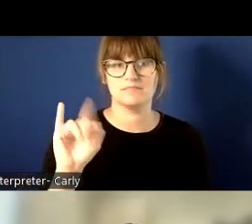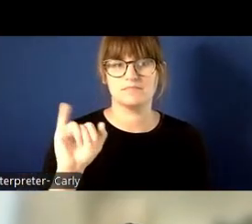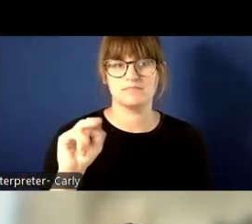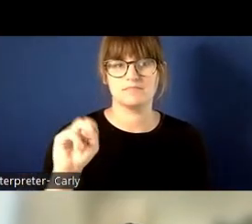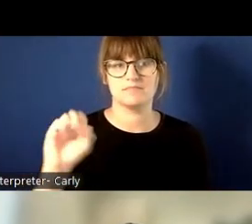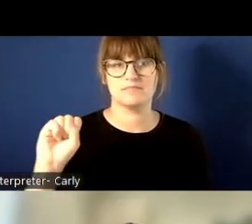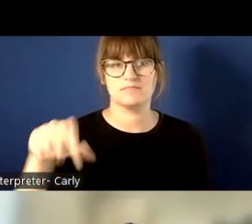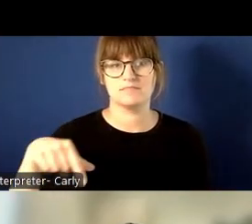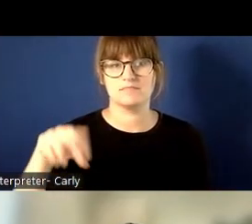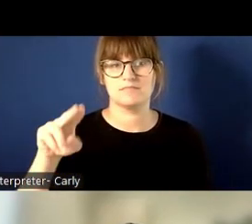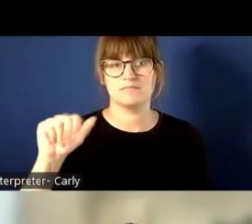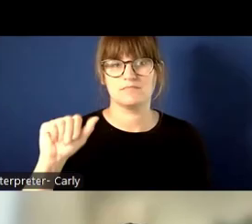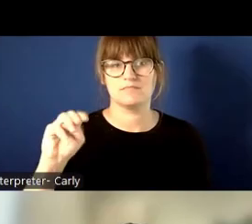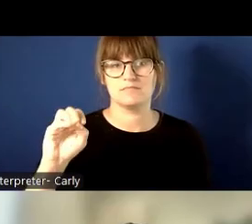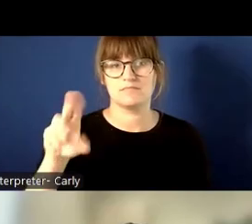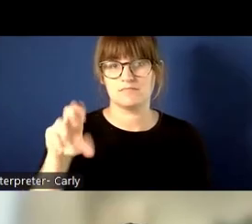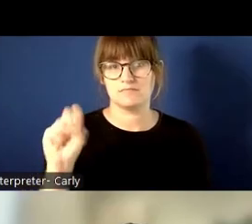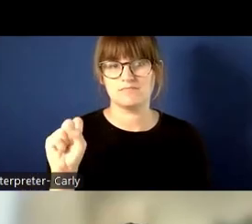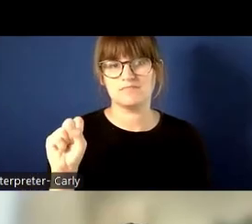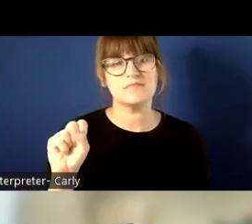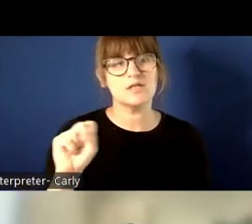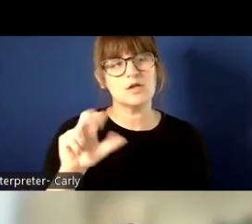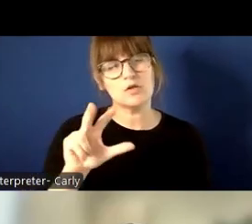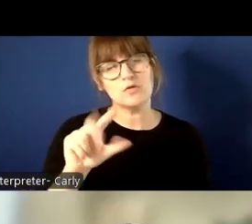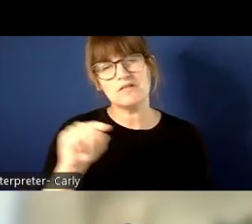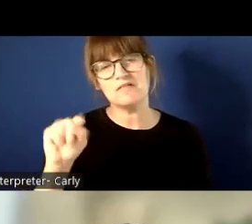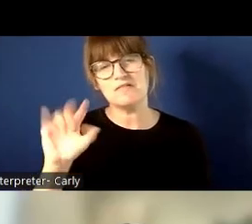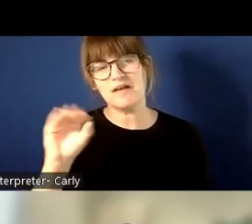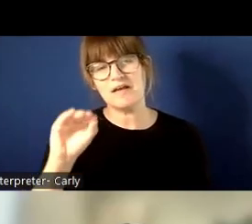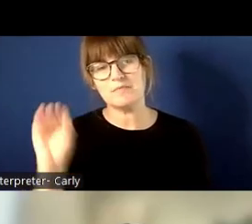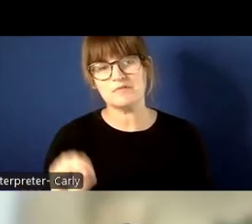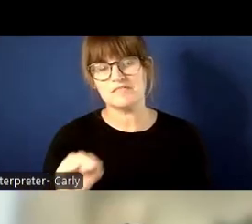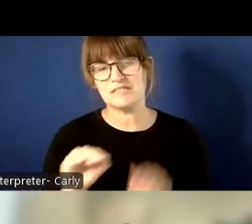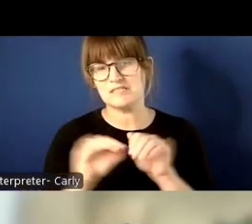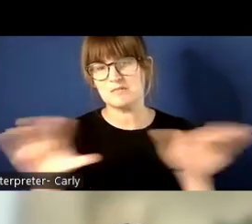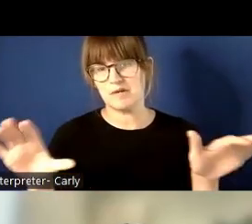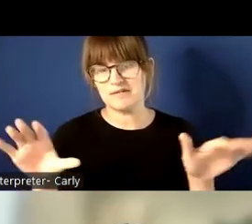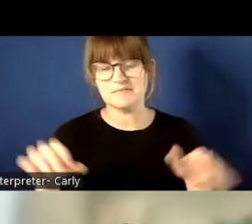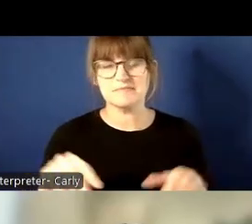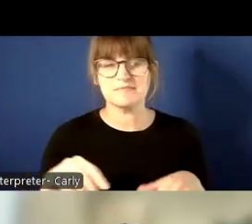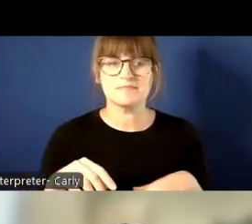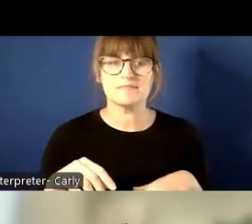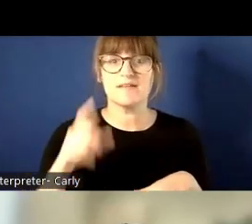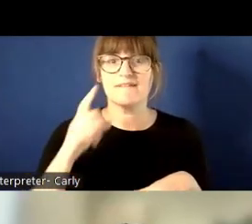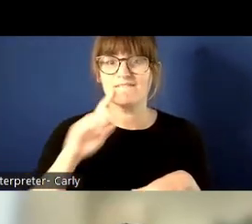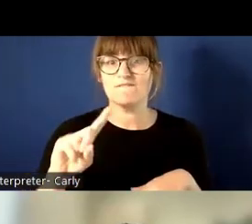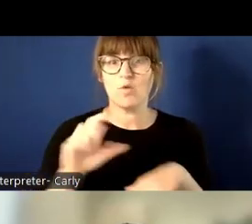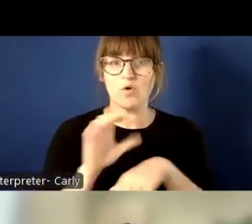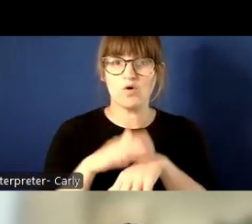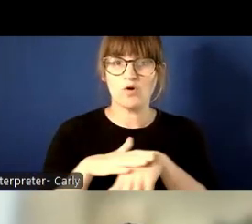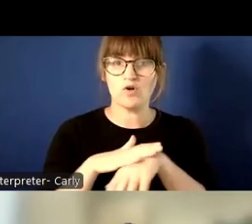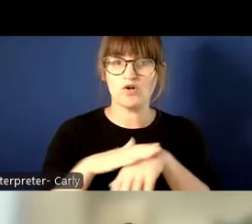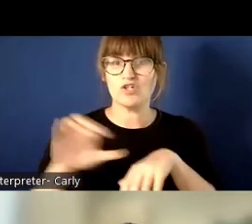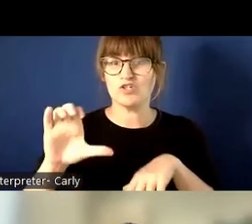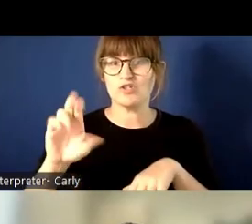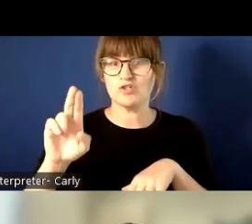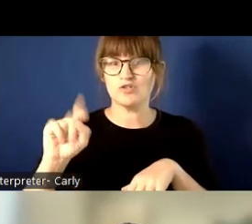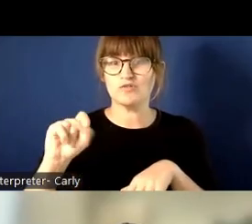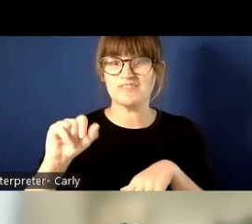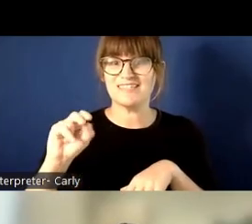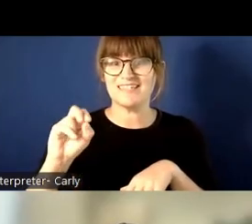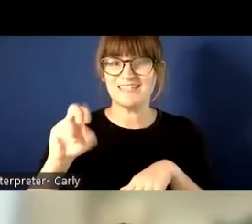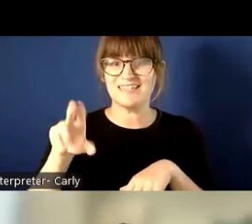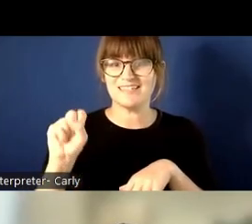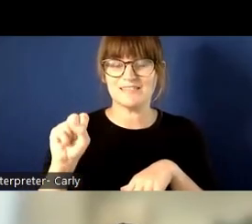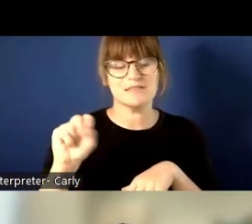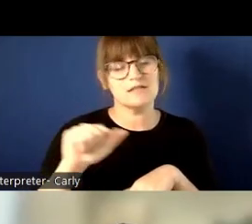5% metastasis risk where it could spread elsewhere in the body. What I want to emphasize is that this is for cutaneous or skin squamous cell. This rate does